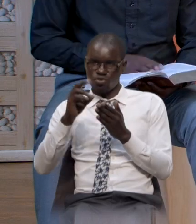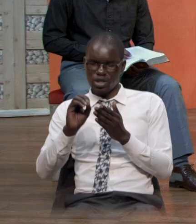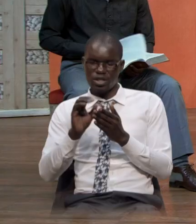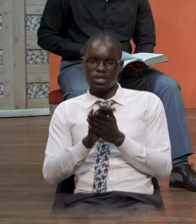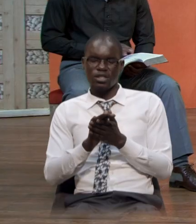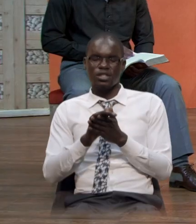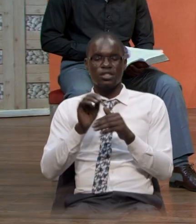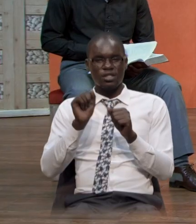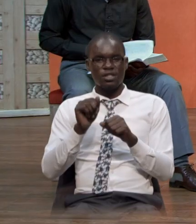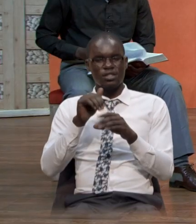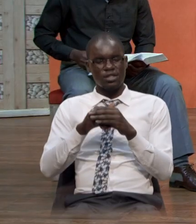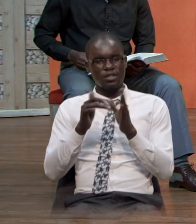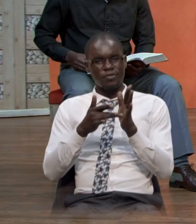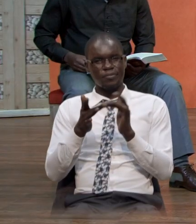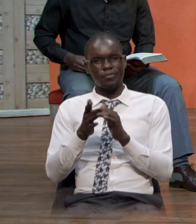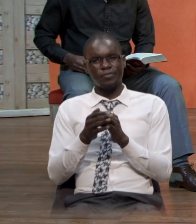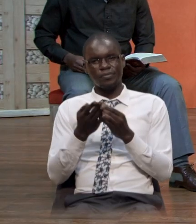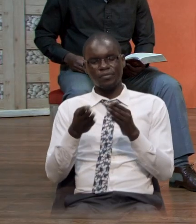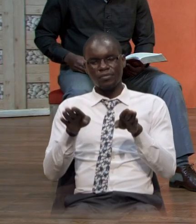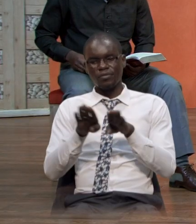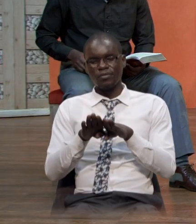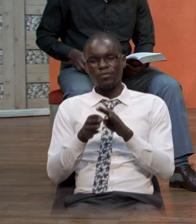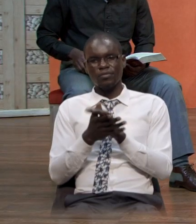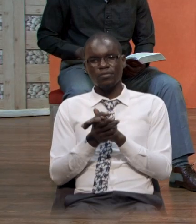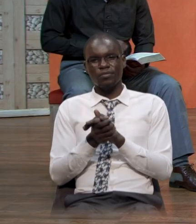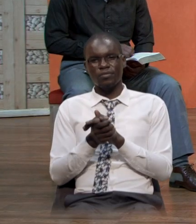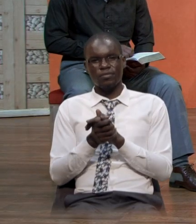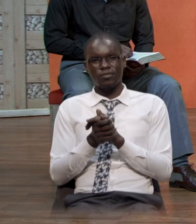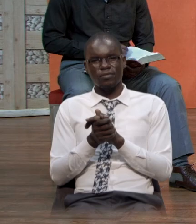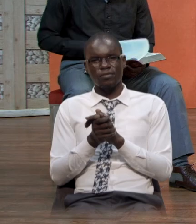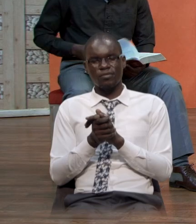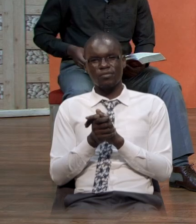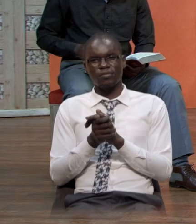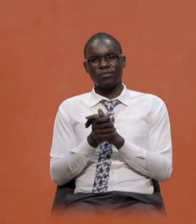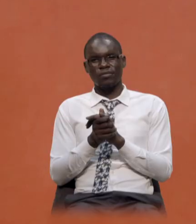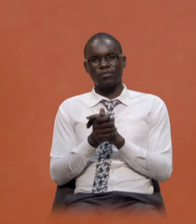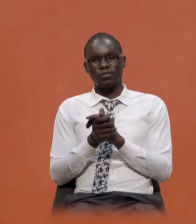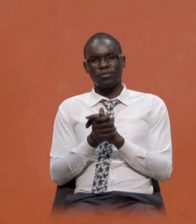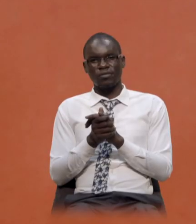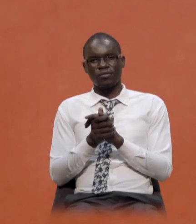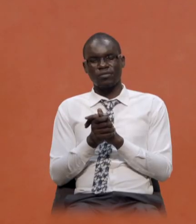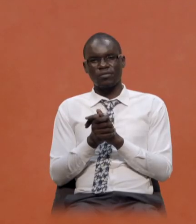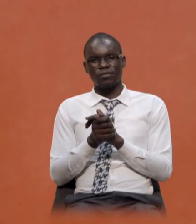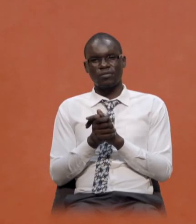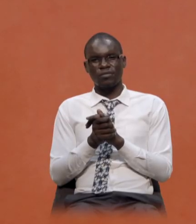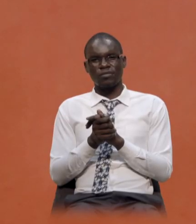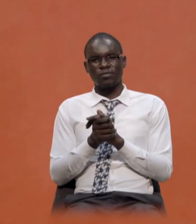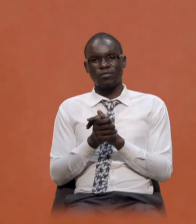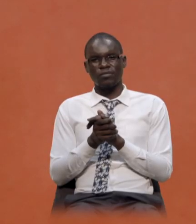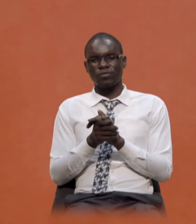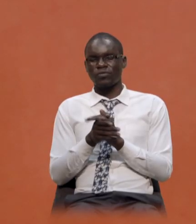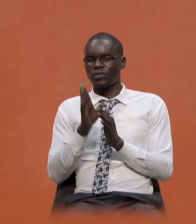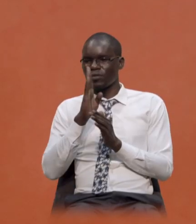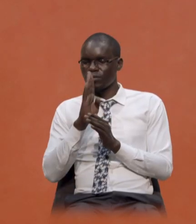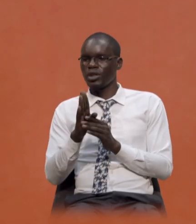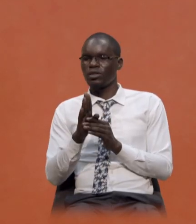yes in Christ. Okay. Close your, don't close. Don't even bother. Okay. This is the verse. Being confident in